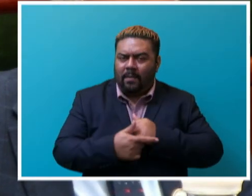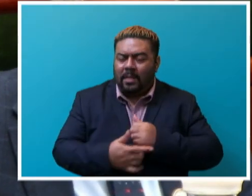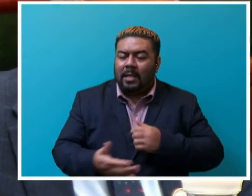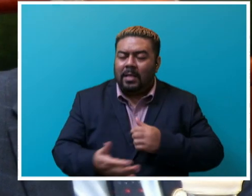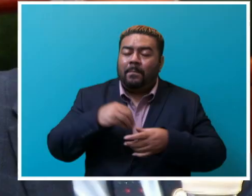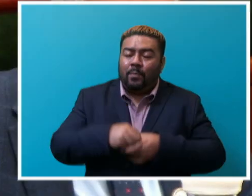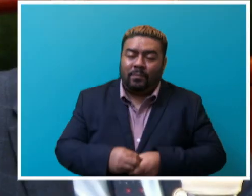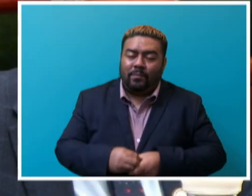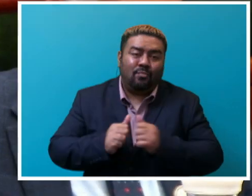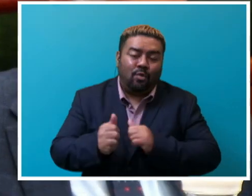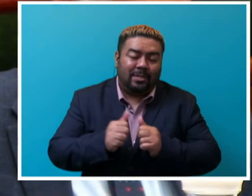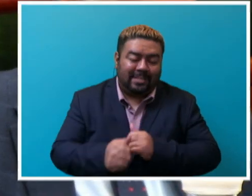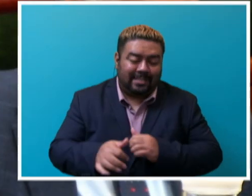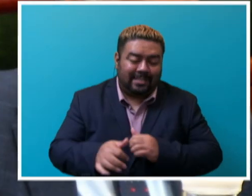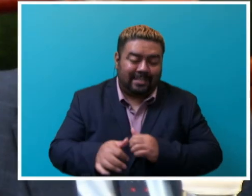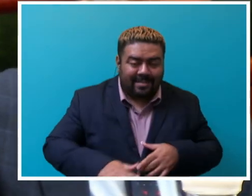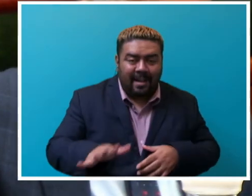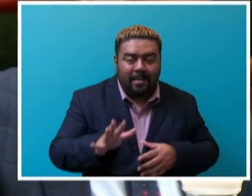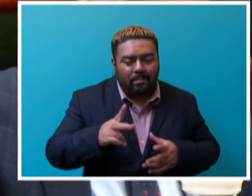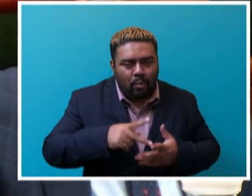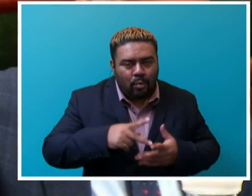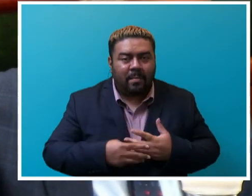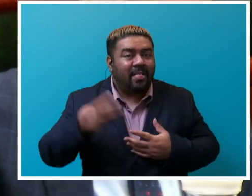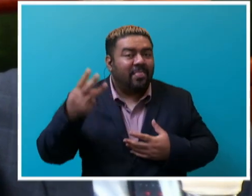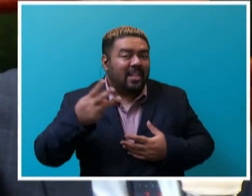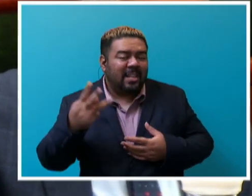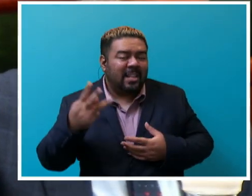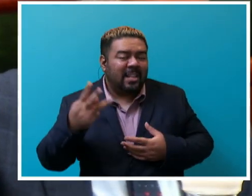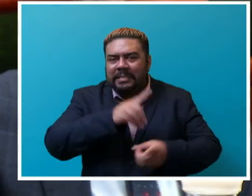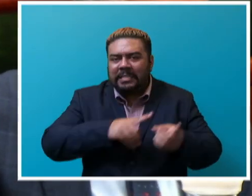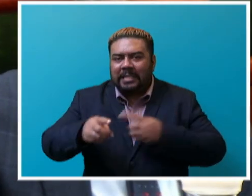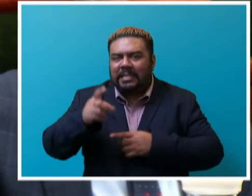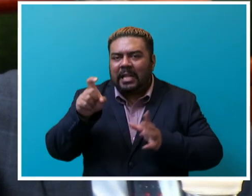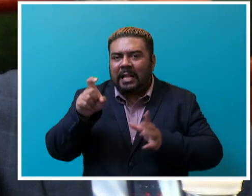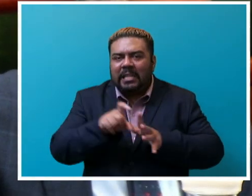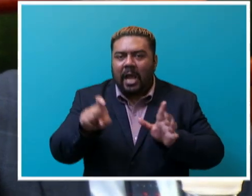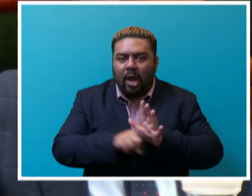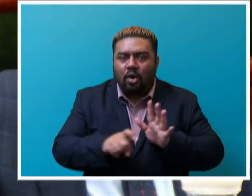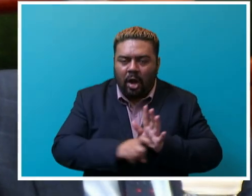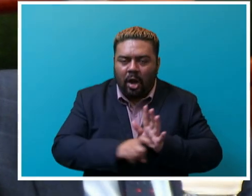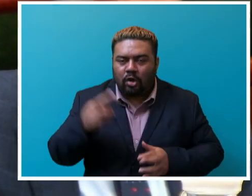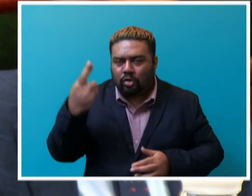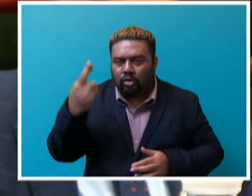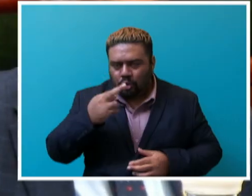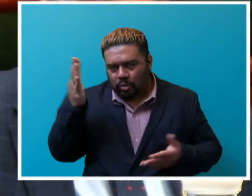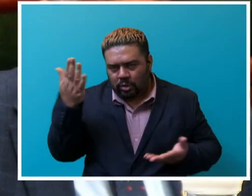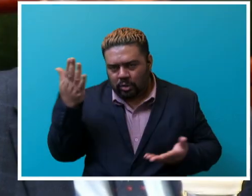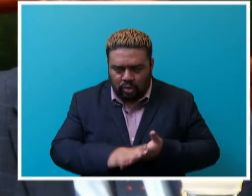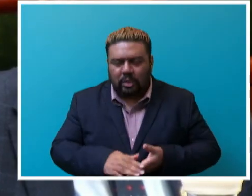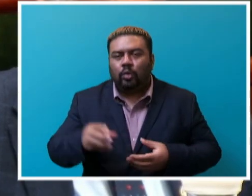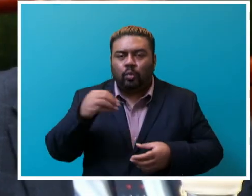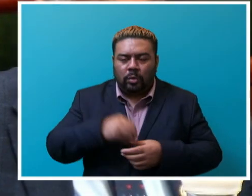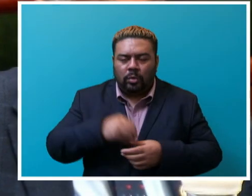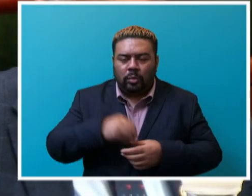sport facilities and programs. And 13, disaster risk reduction and climate change, including persons with disabilities in